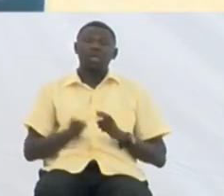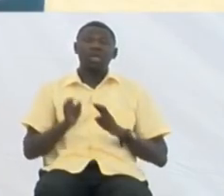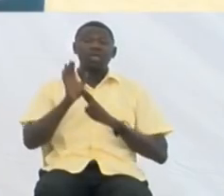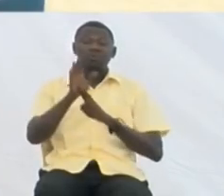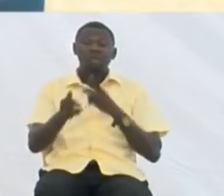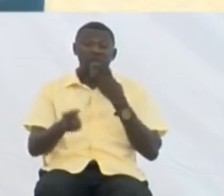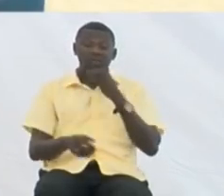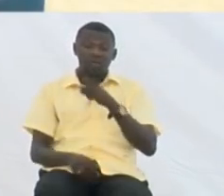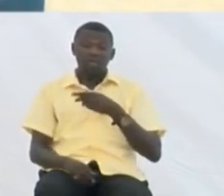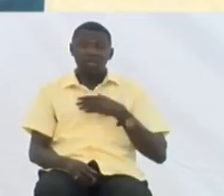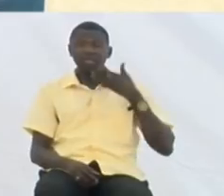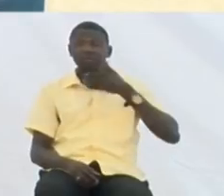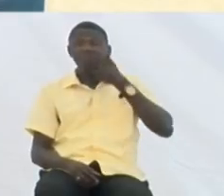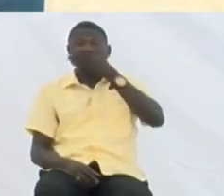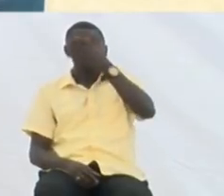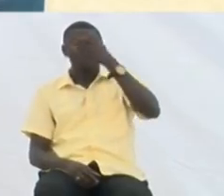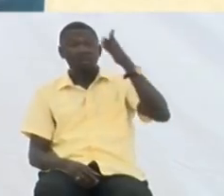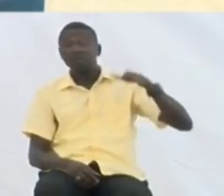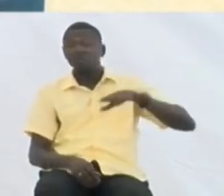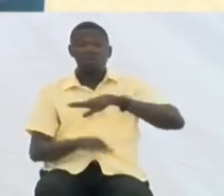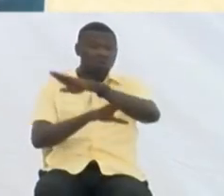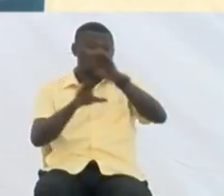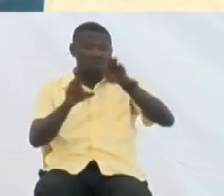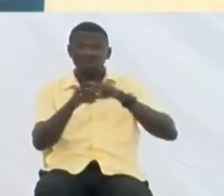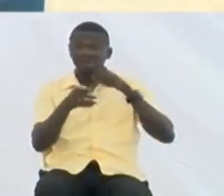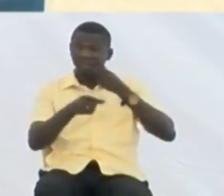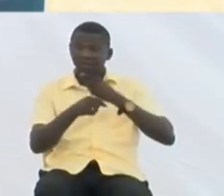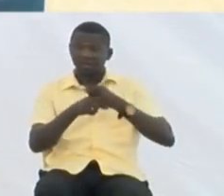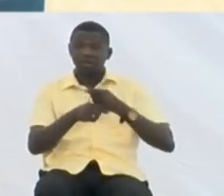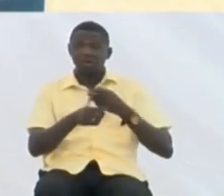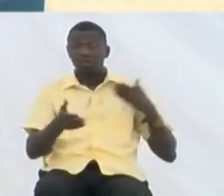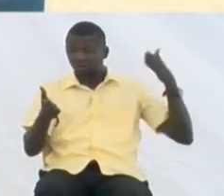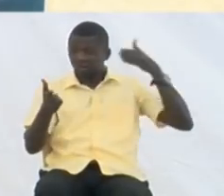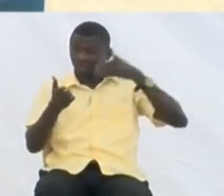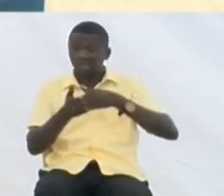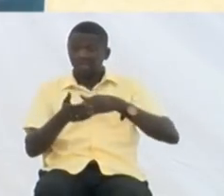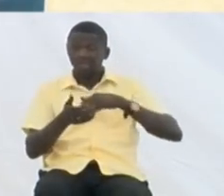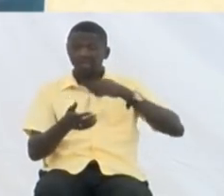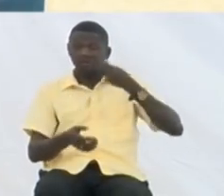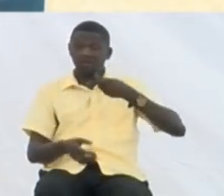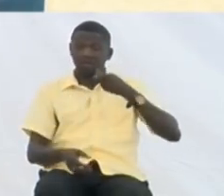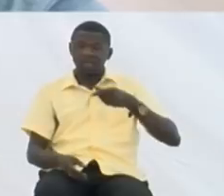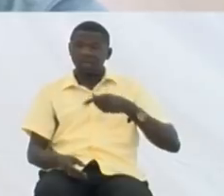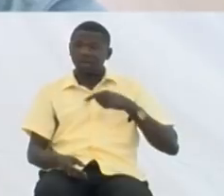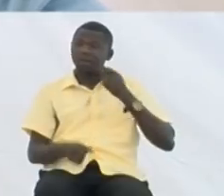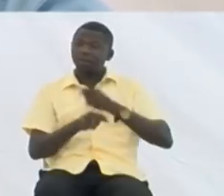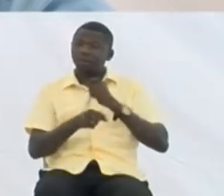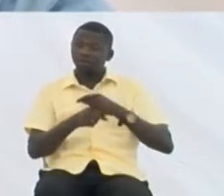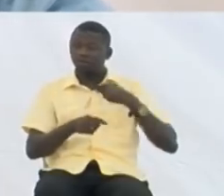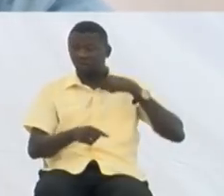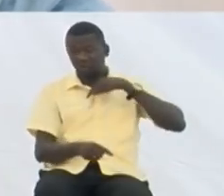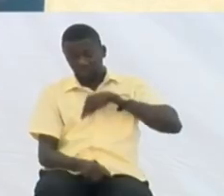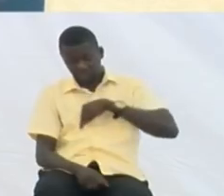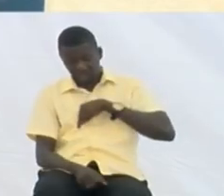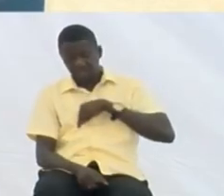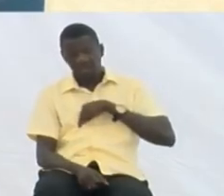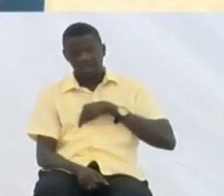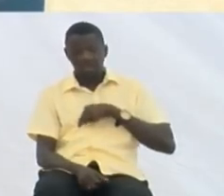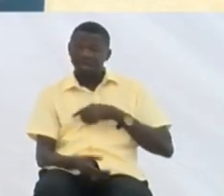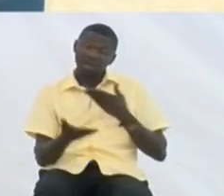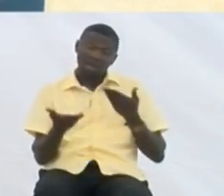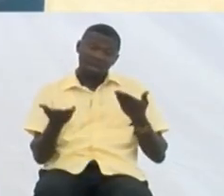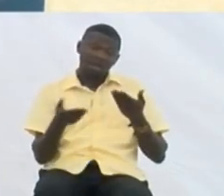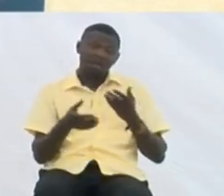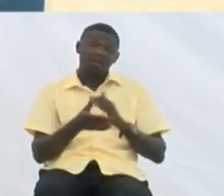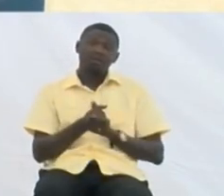If you see that they are traversing the length and breadth of this country until they reach